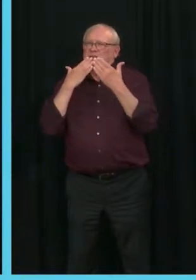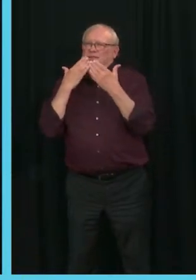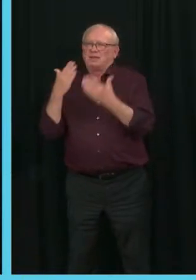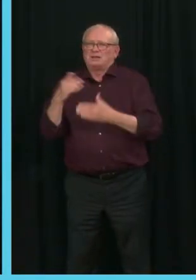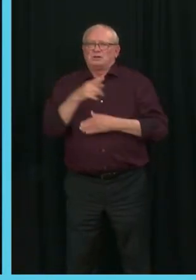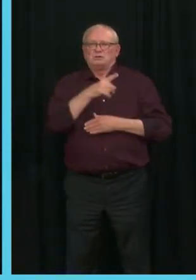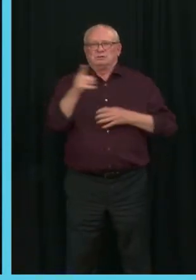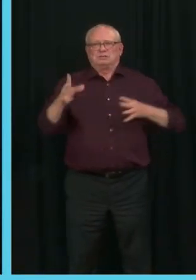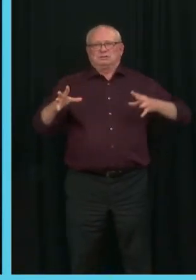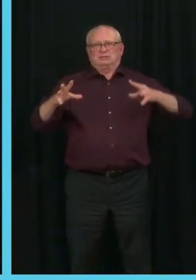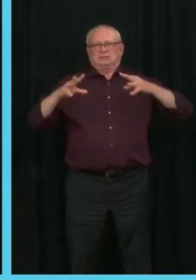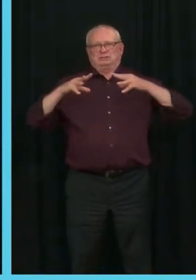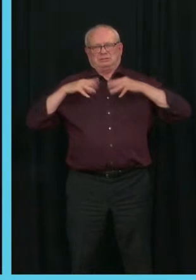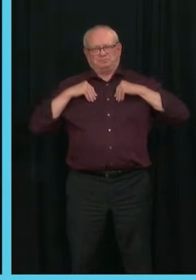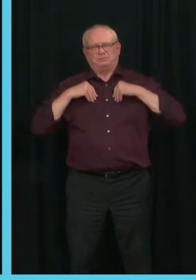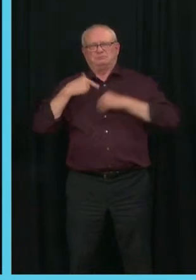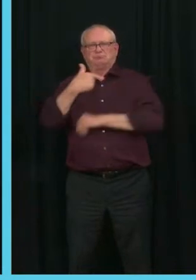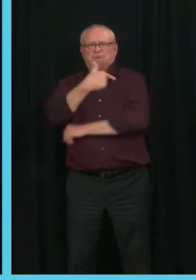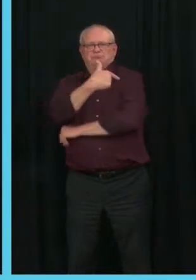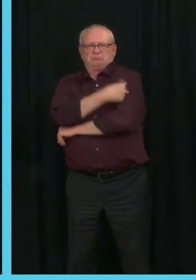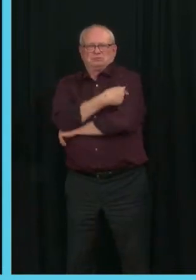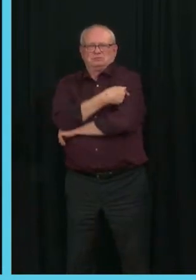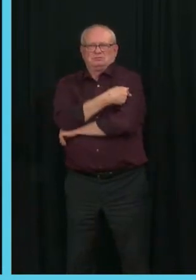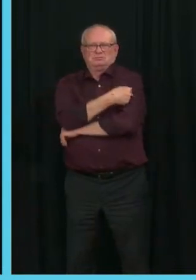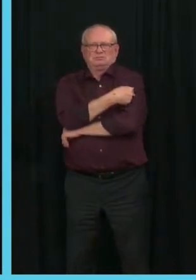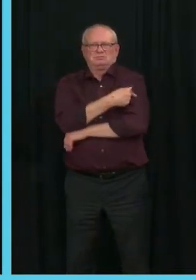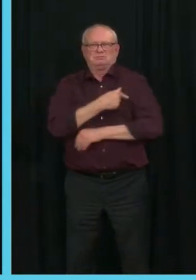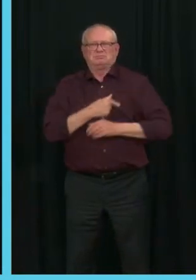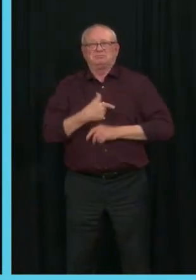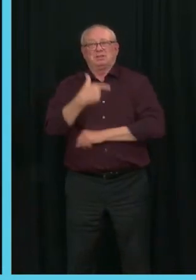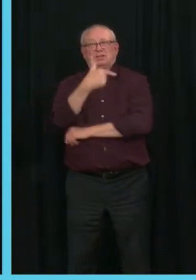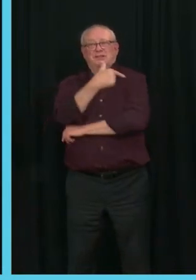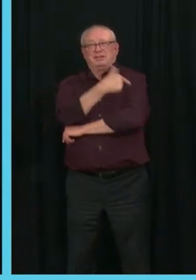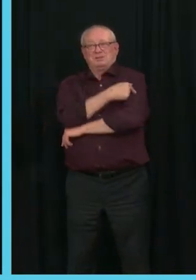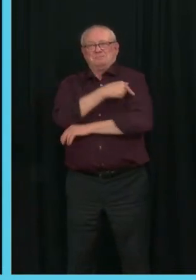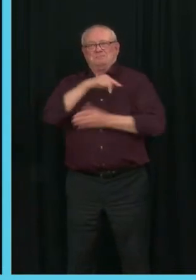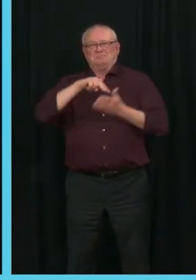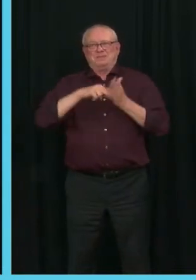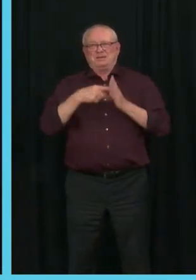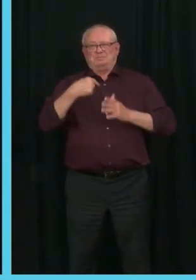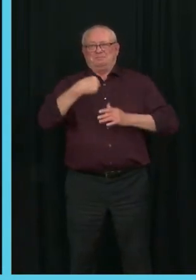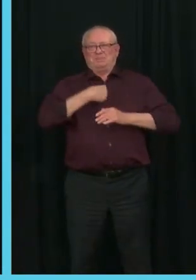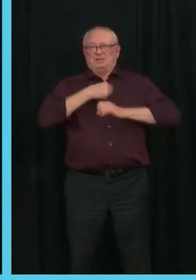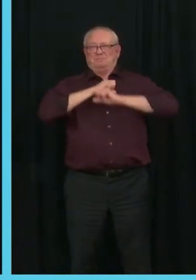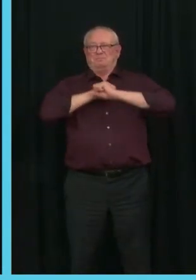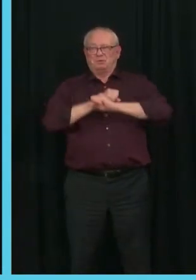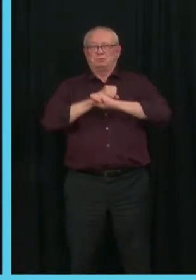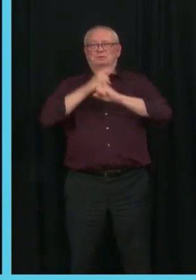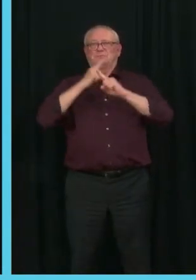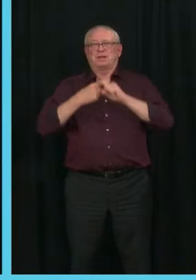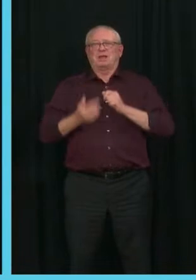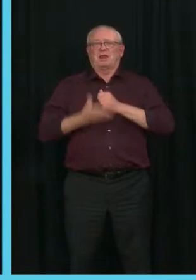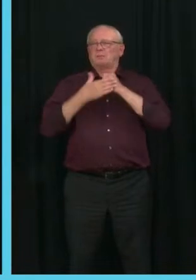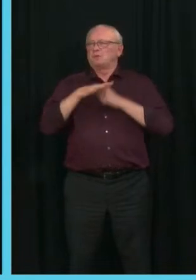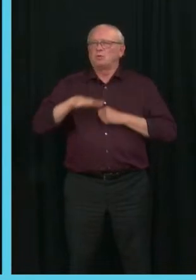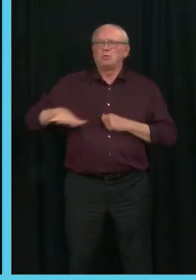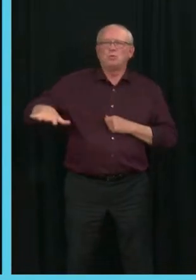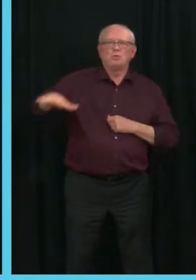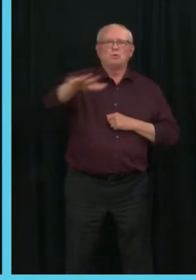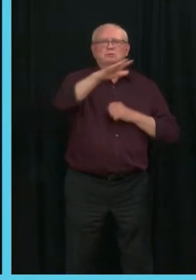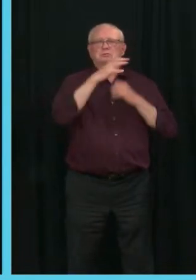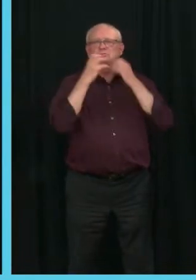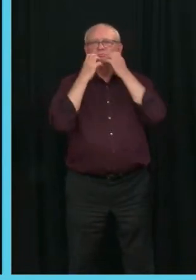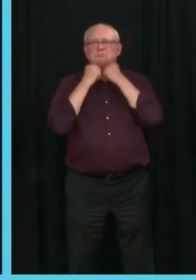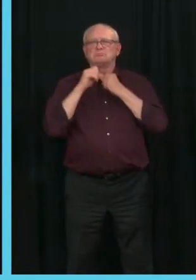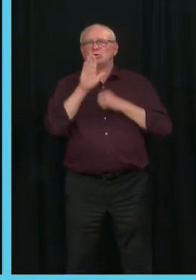vaccinated. You've chosen to protect not only yourself, but those around you, and really to protect our whole province.